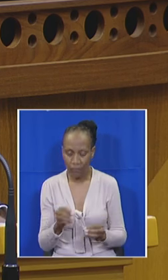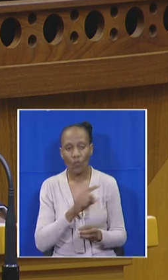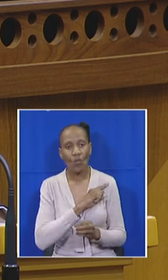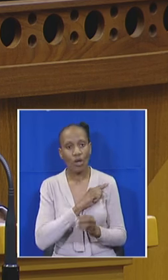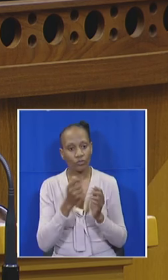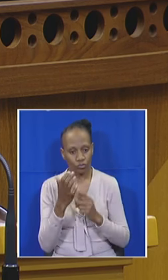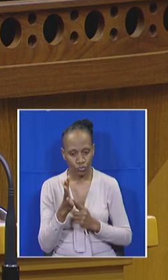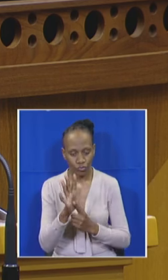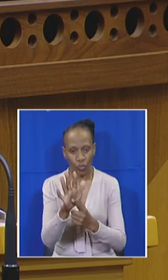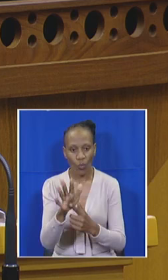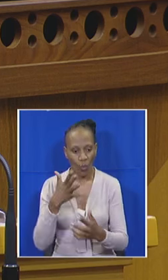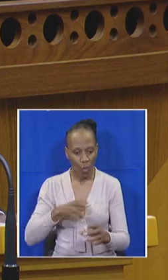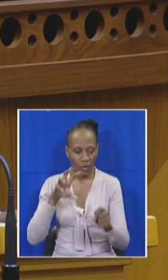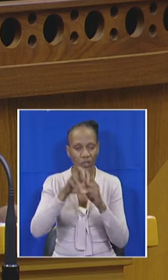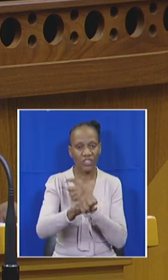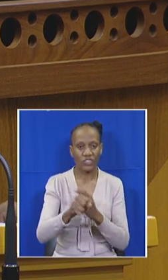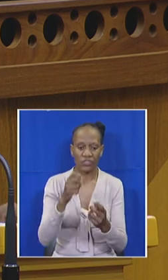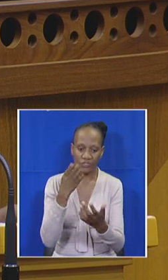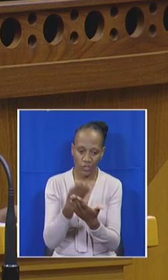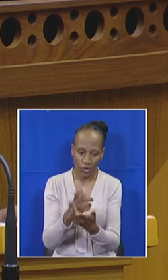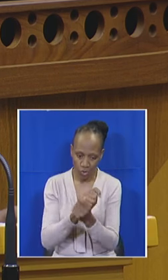nenhlalo uqobo lwayo.